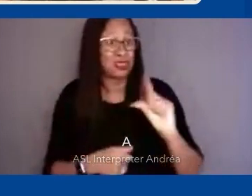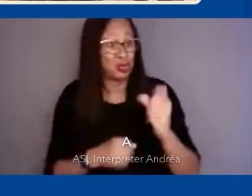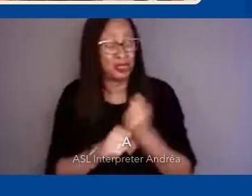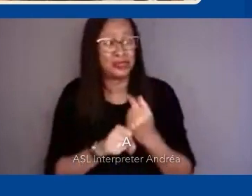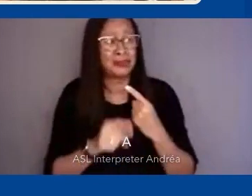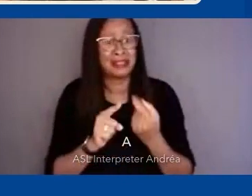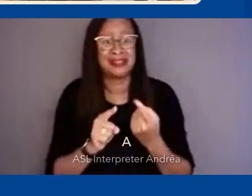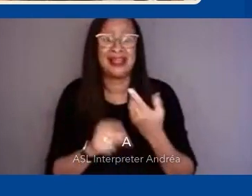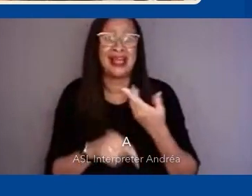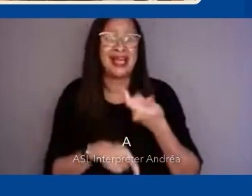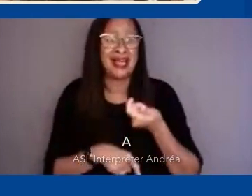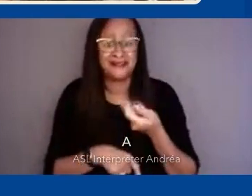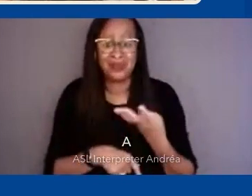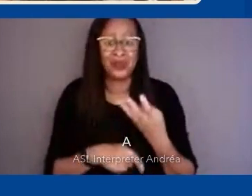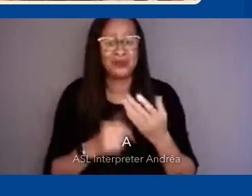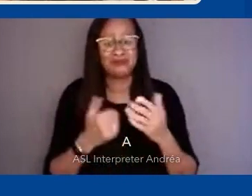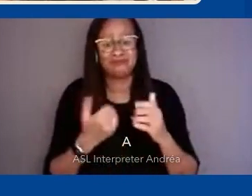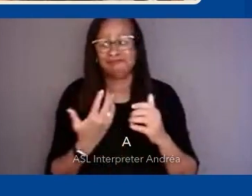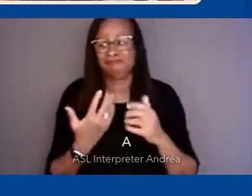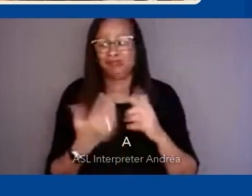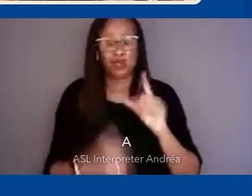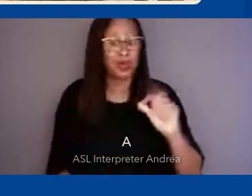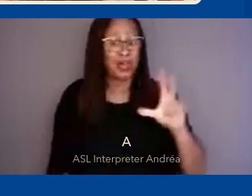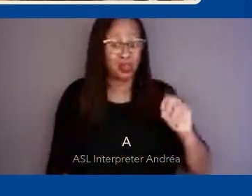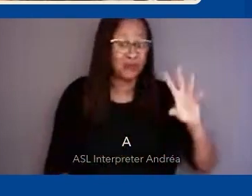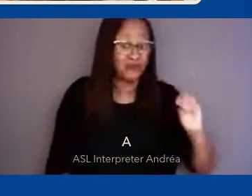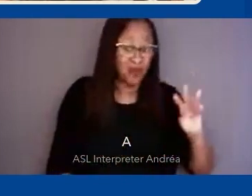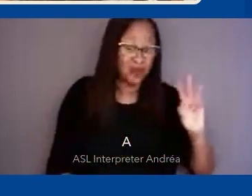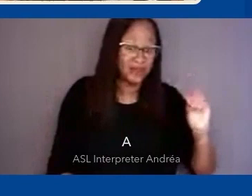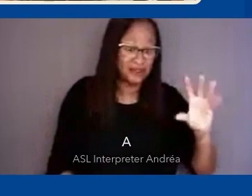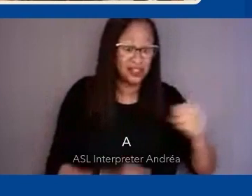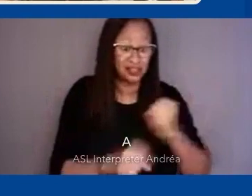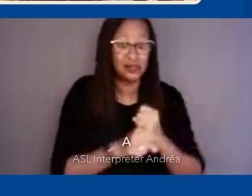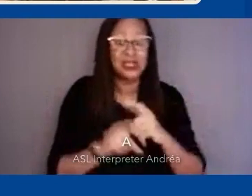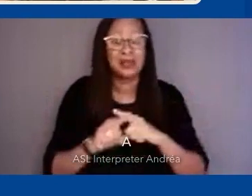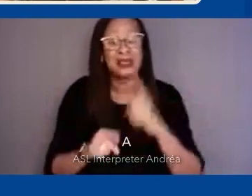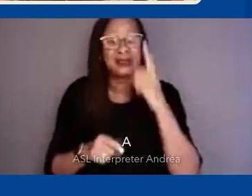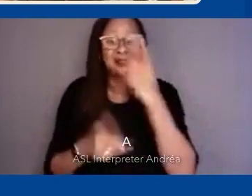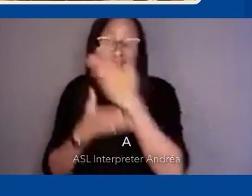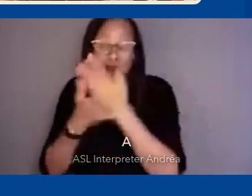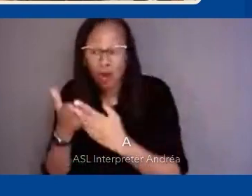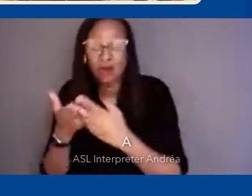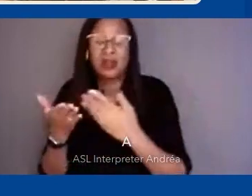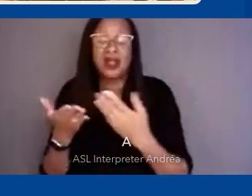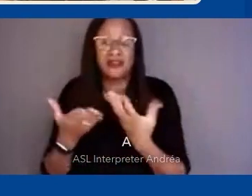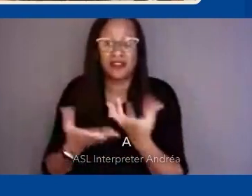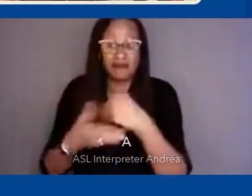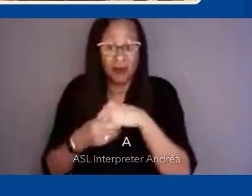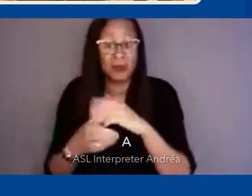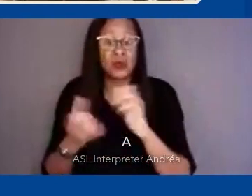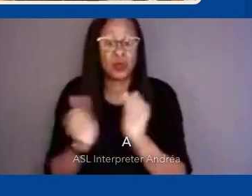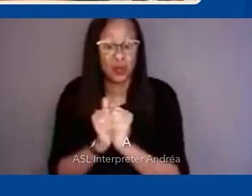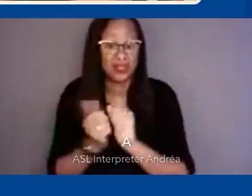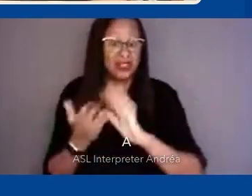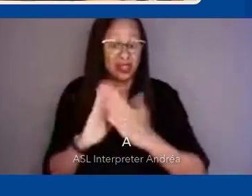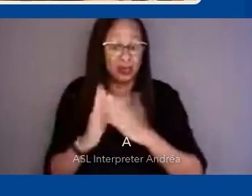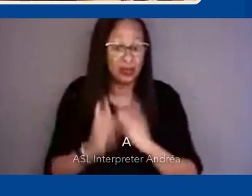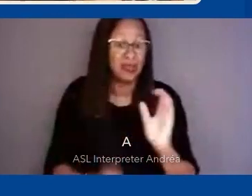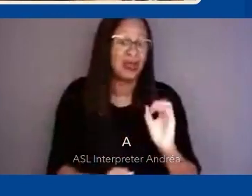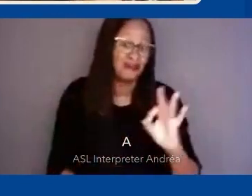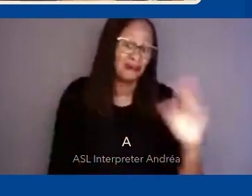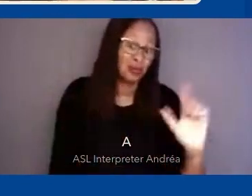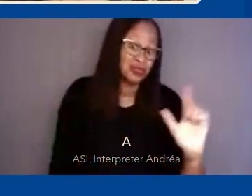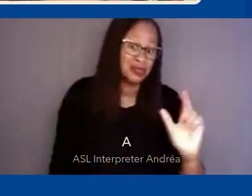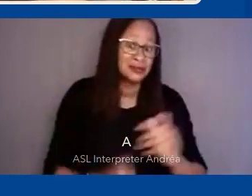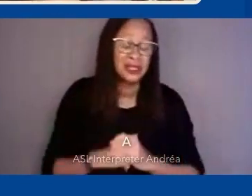because of being part of a community of Muslims. So that's like the real cancel culture. So I just